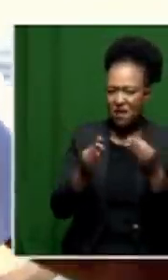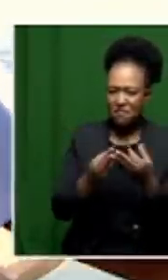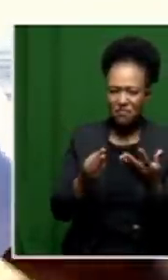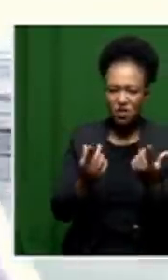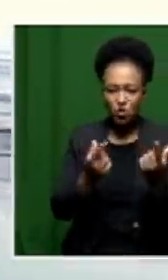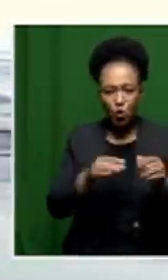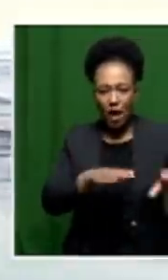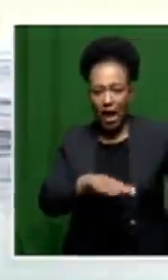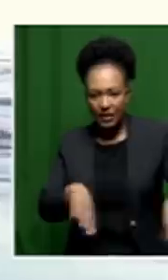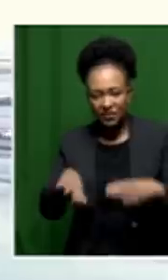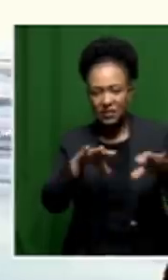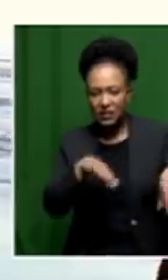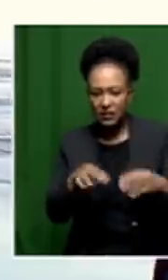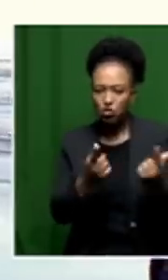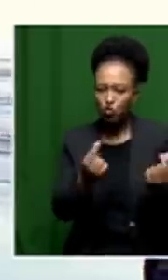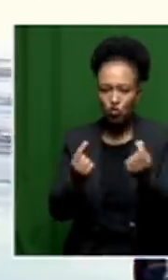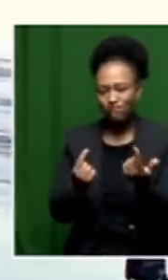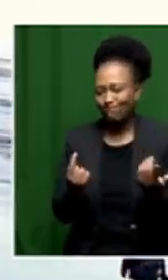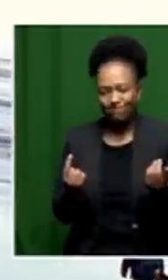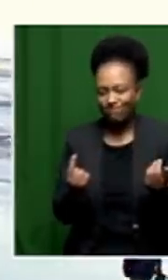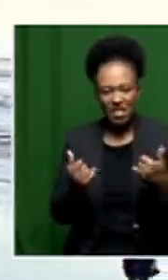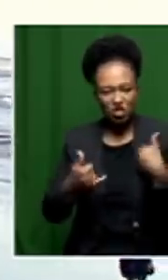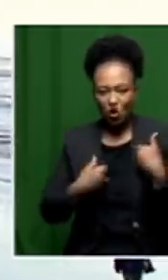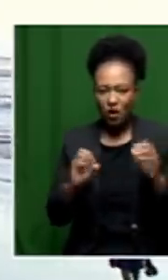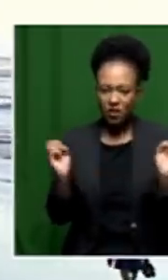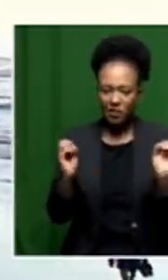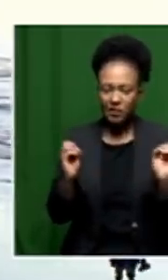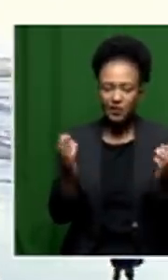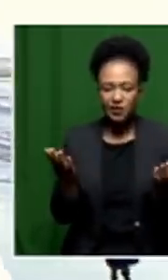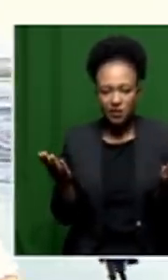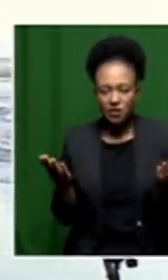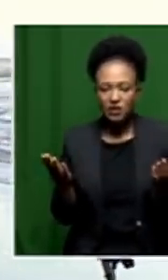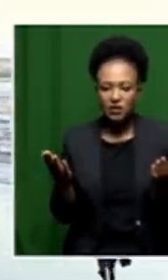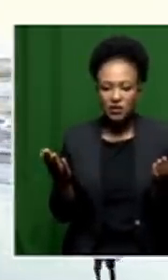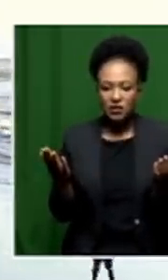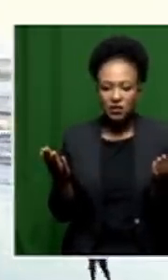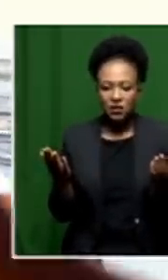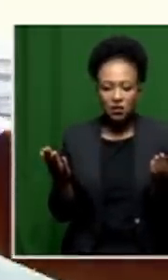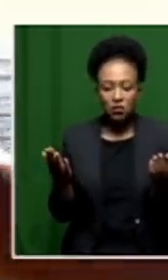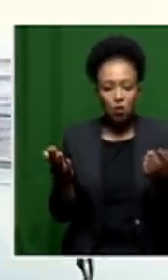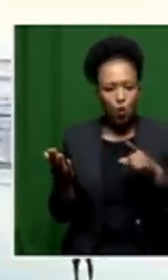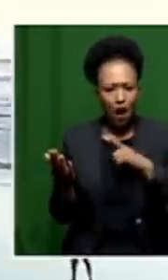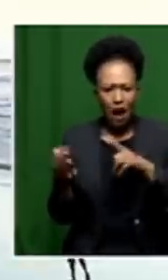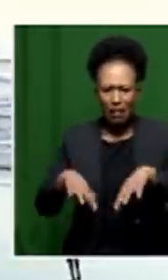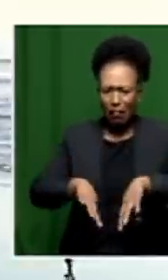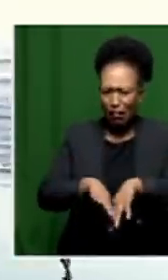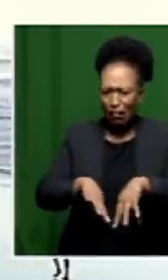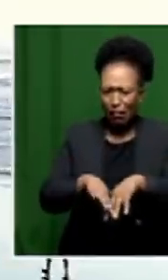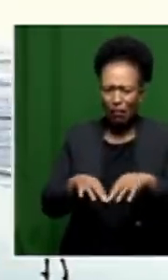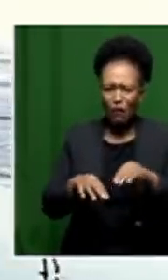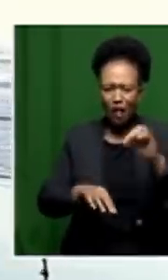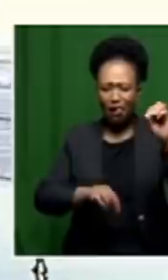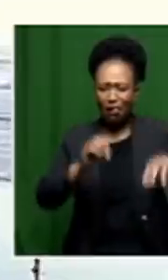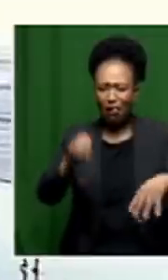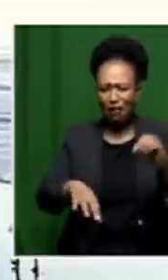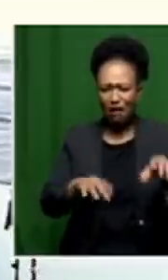do these activities that we actually came here to do. And it just shows the state of just how much pollution there is in the world and everything.